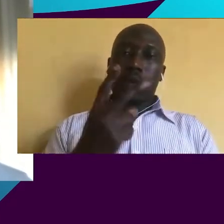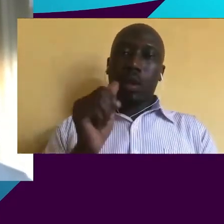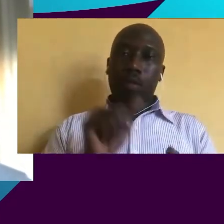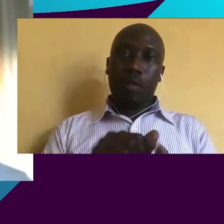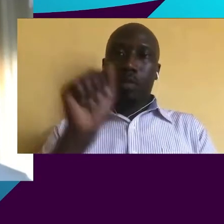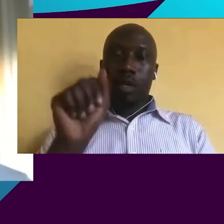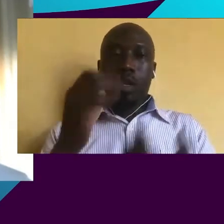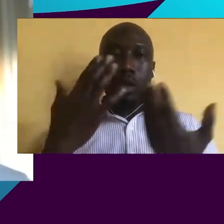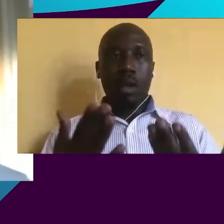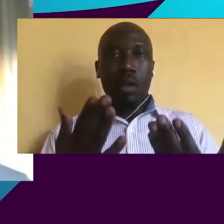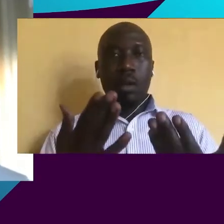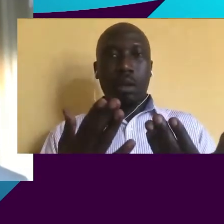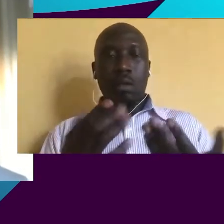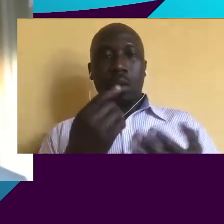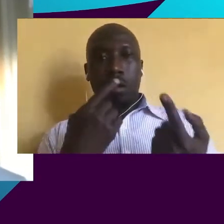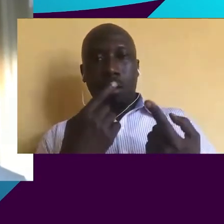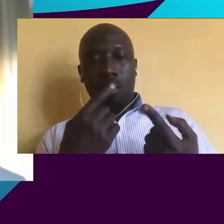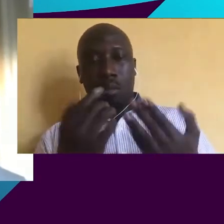2015. Maybe I need